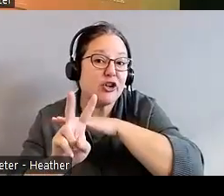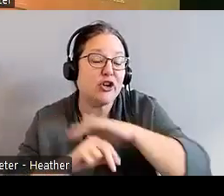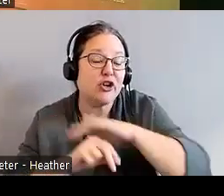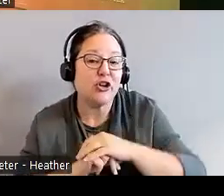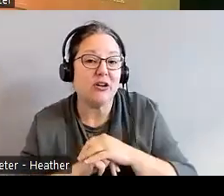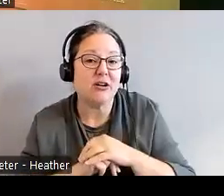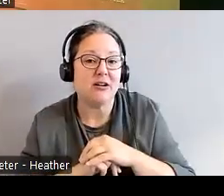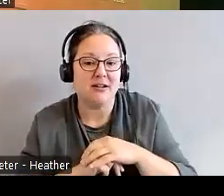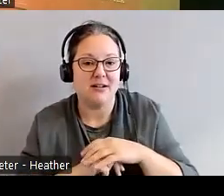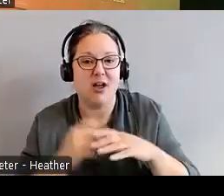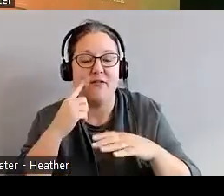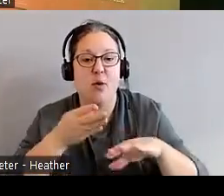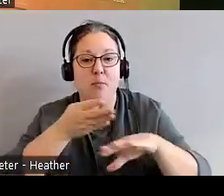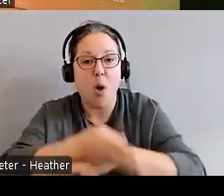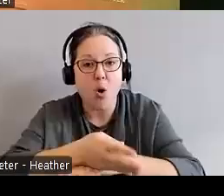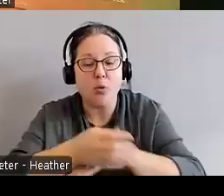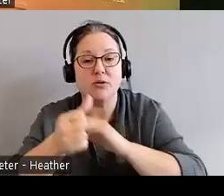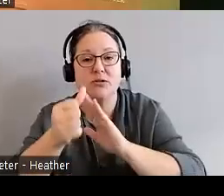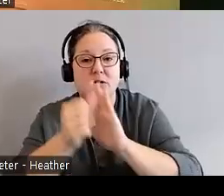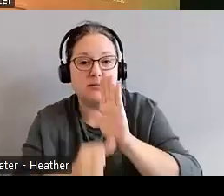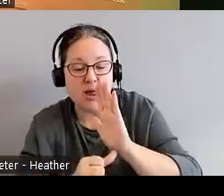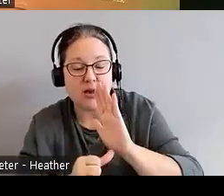post-operative delirium and